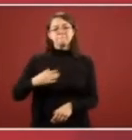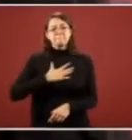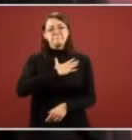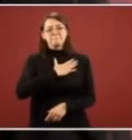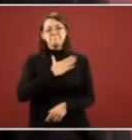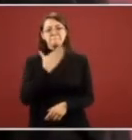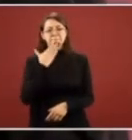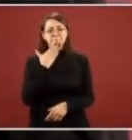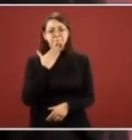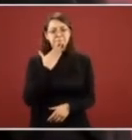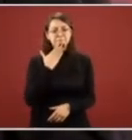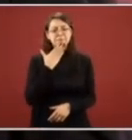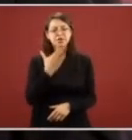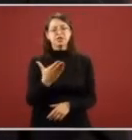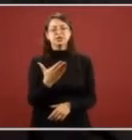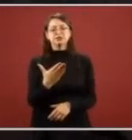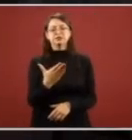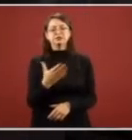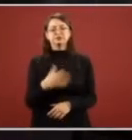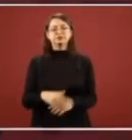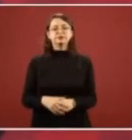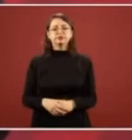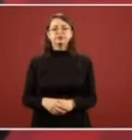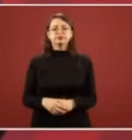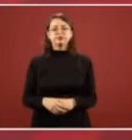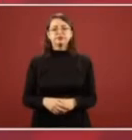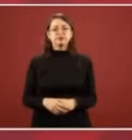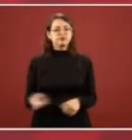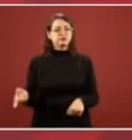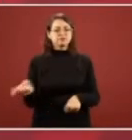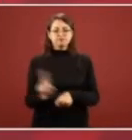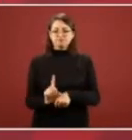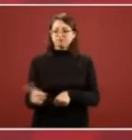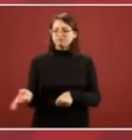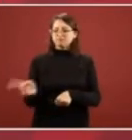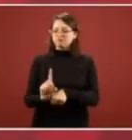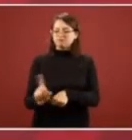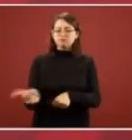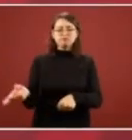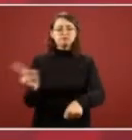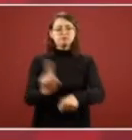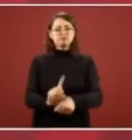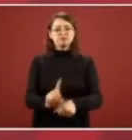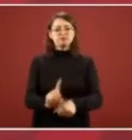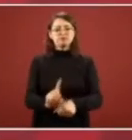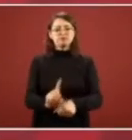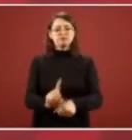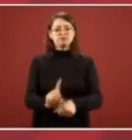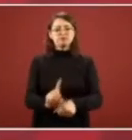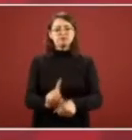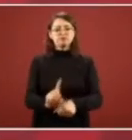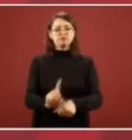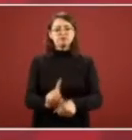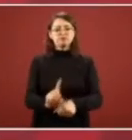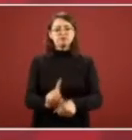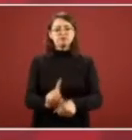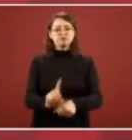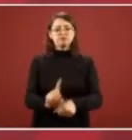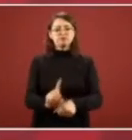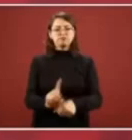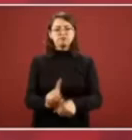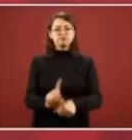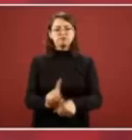Vamos a seguir dando atención todos los días al problema de la inseguridad y de la violencia. And we will be